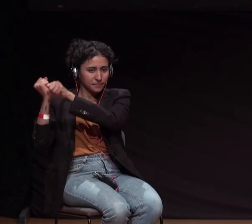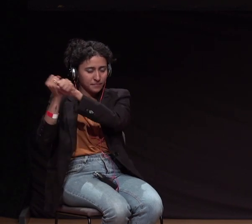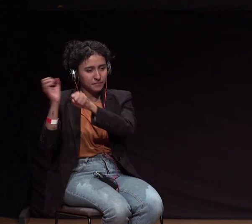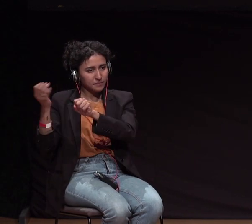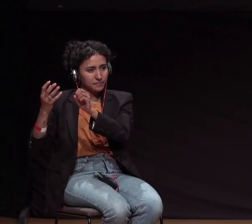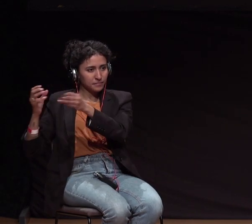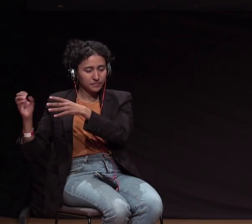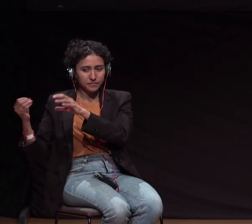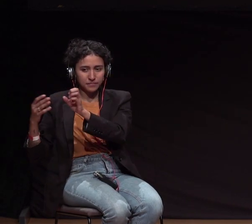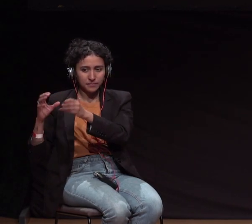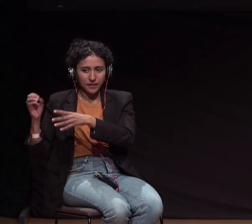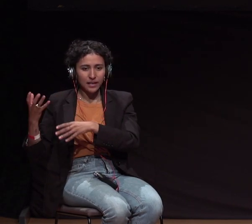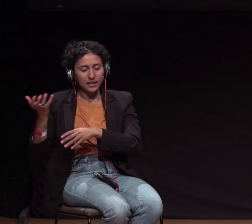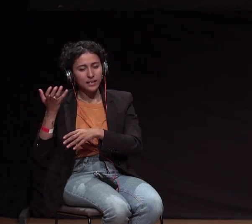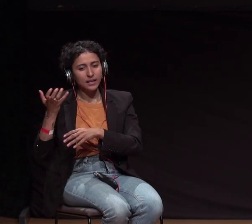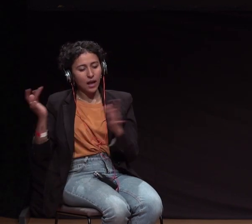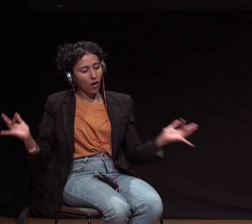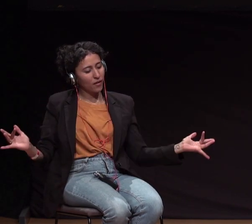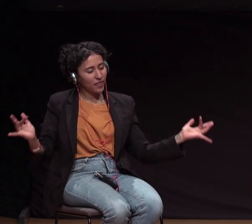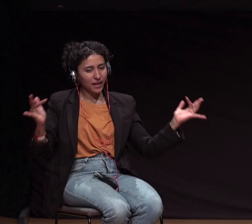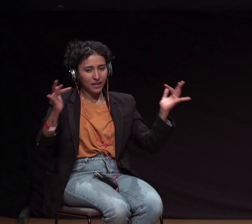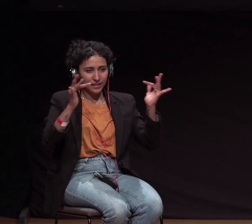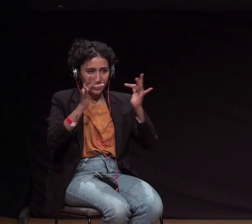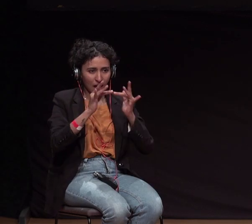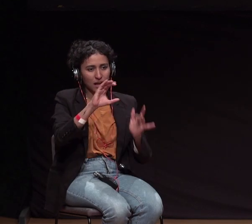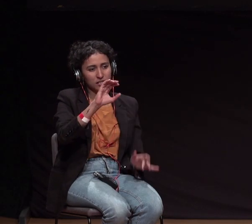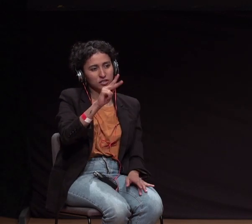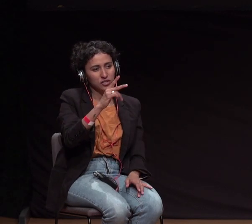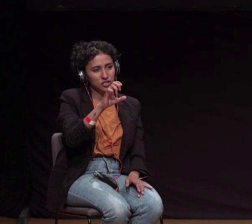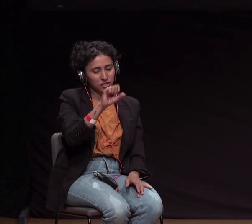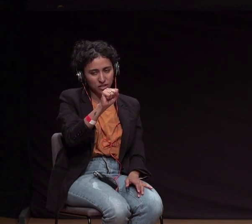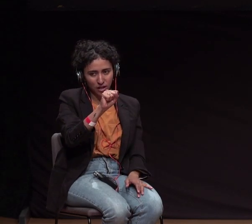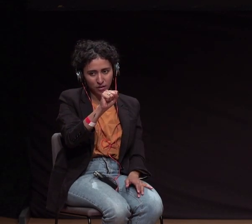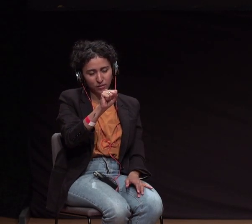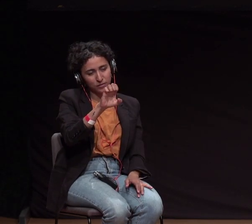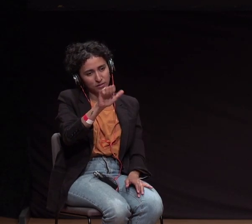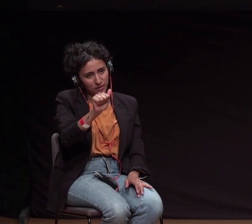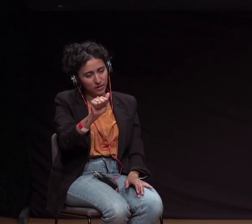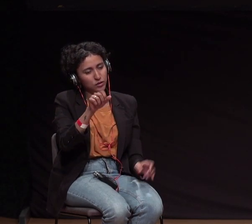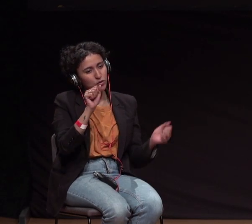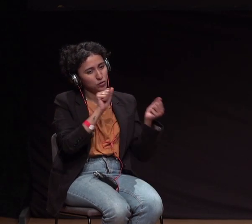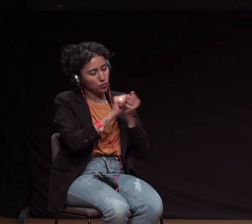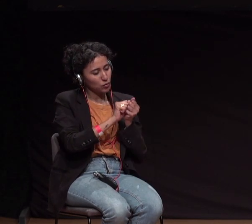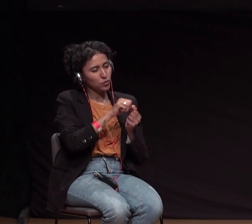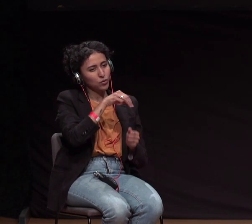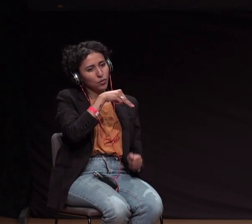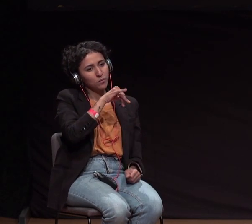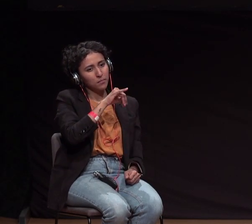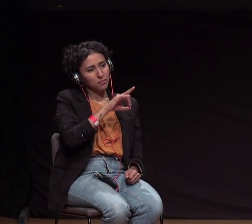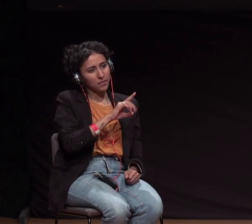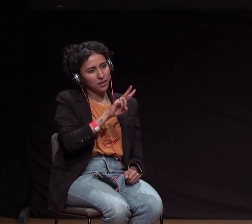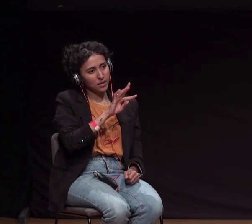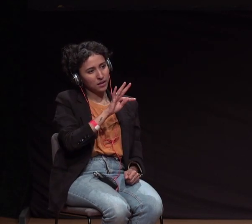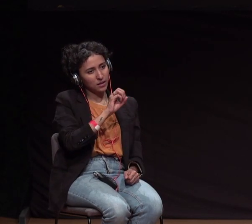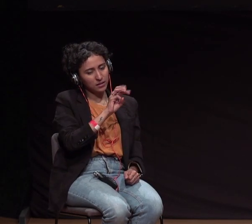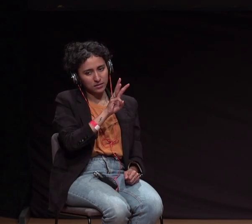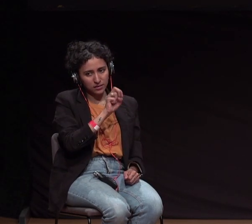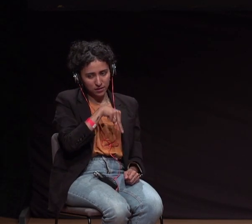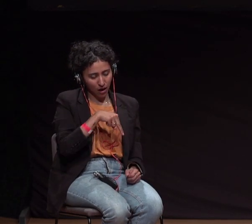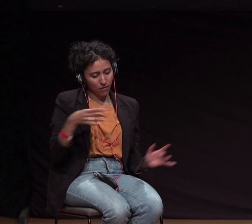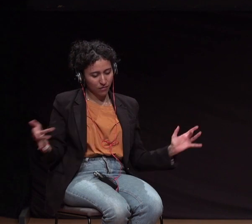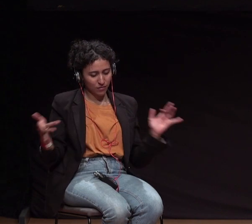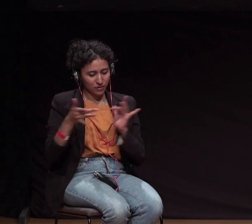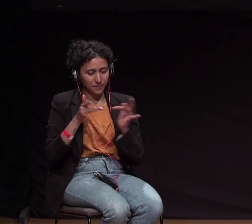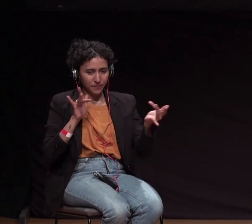to Midtown, which is a waterfront property, through art, museums, shops, all of the typical